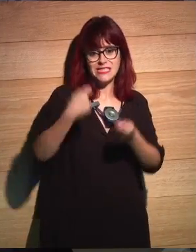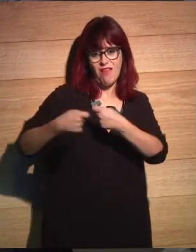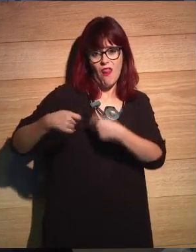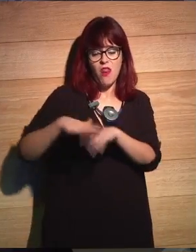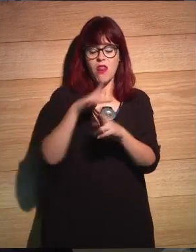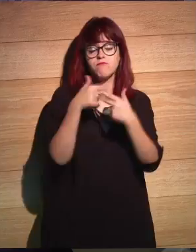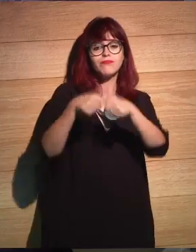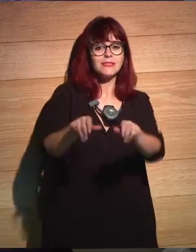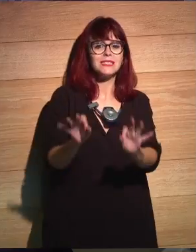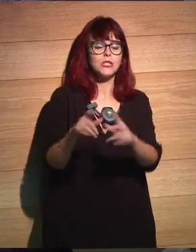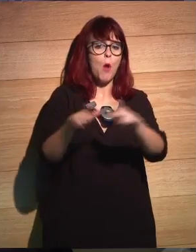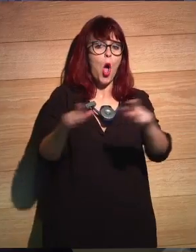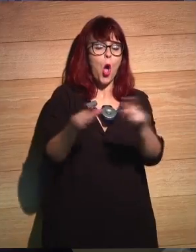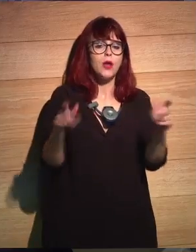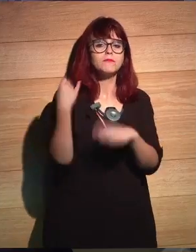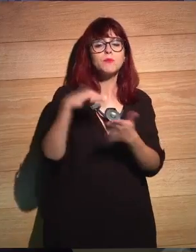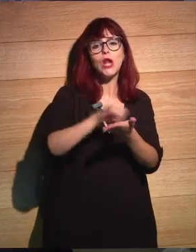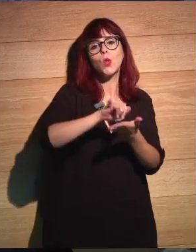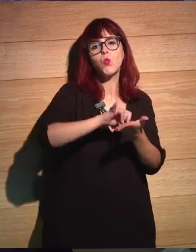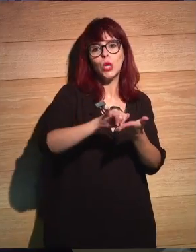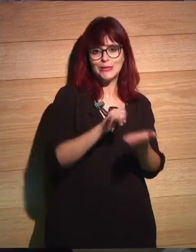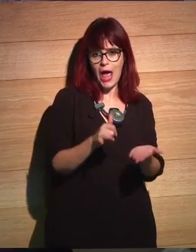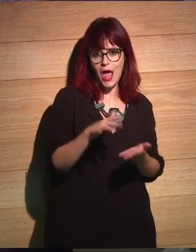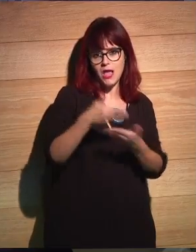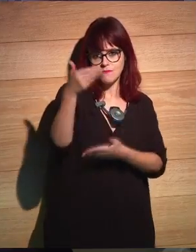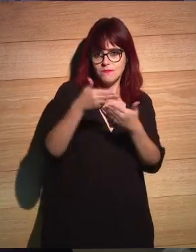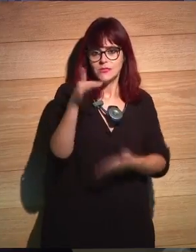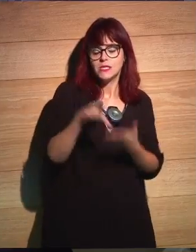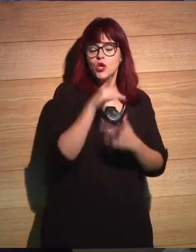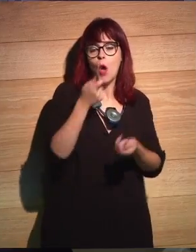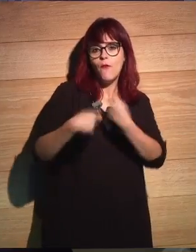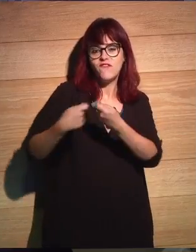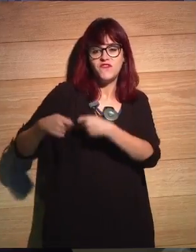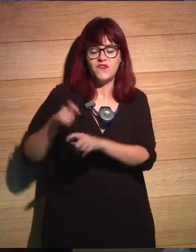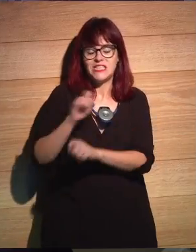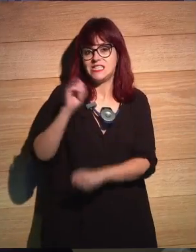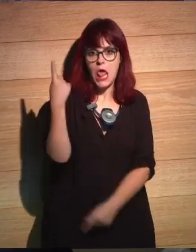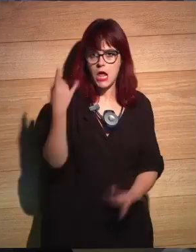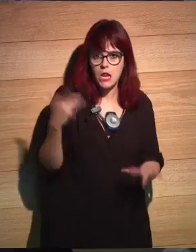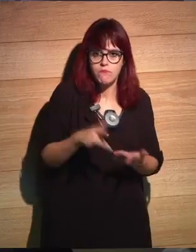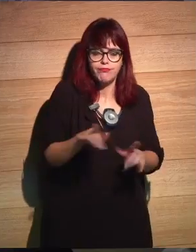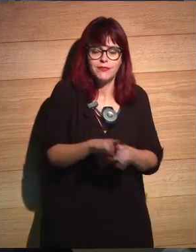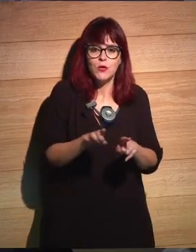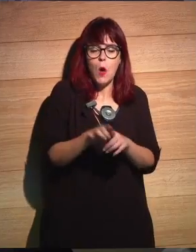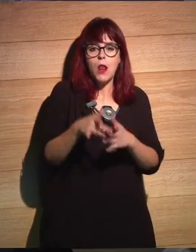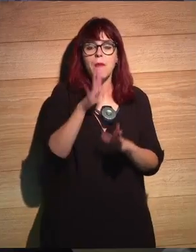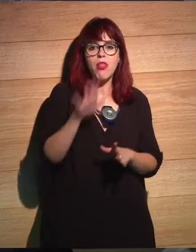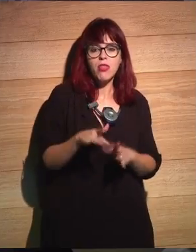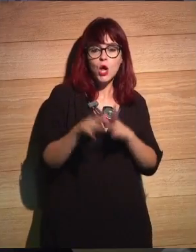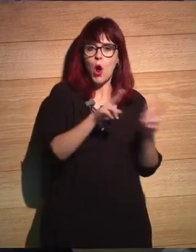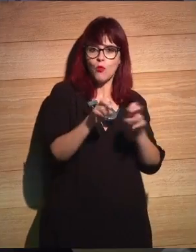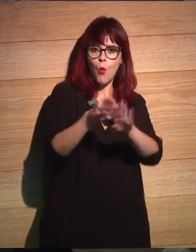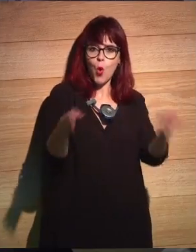so-called bestsellers and the label of bestseller in the New York Times that guarantees them